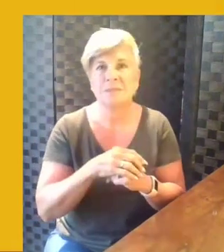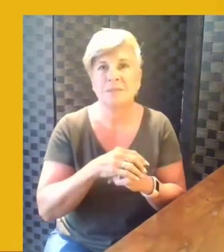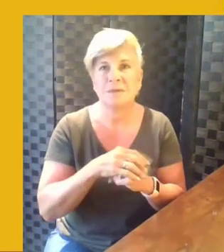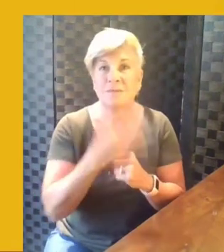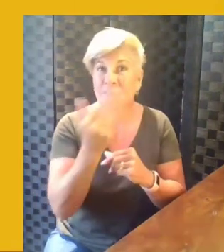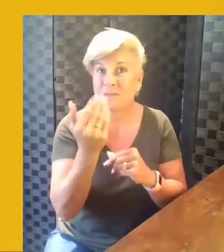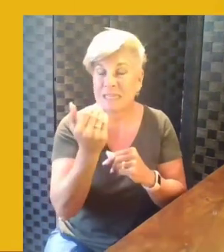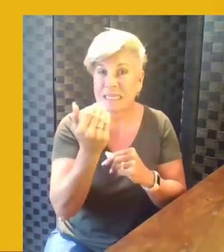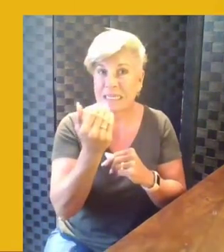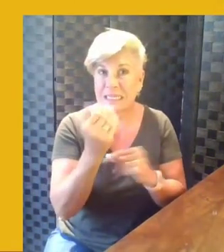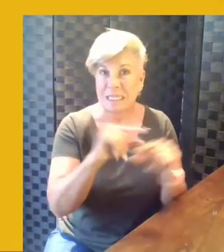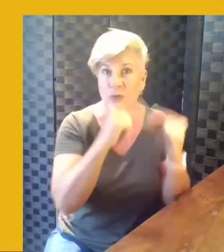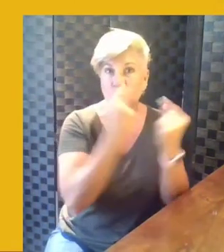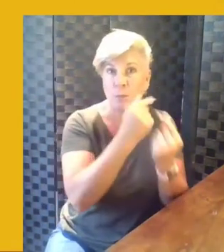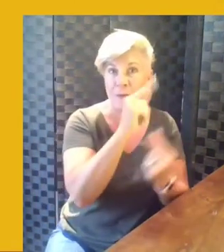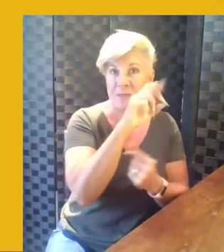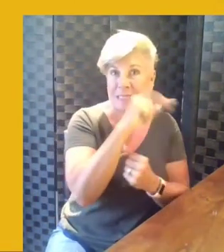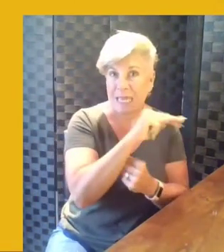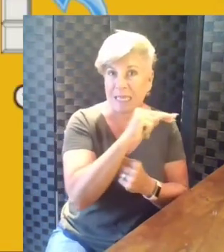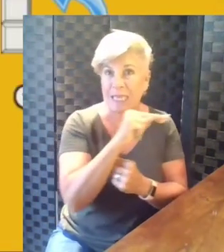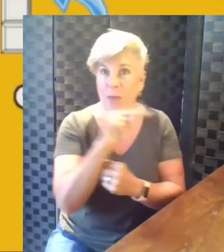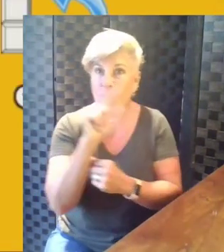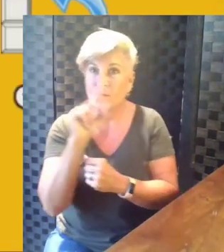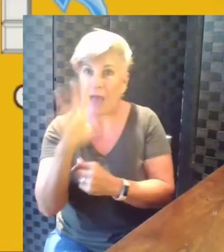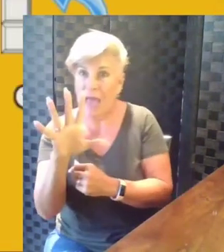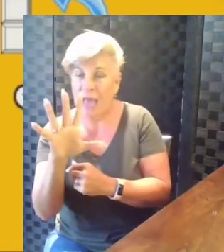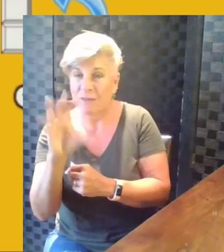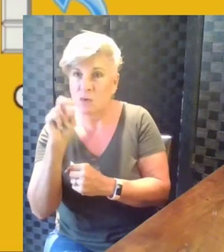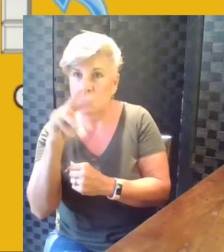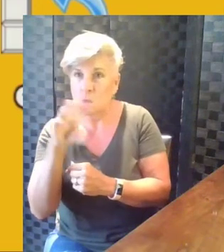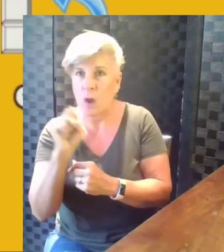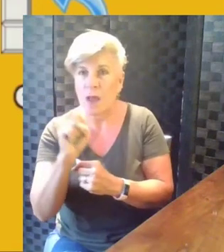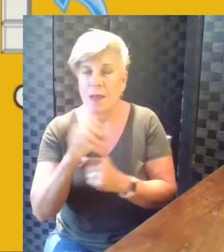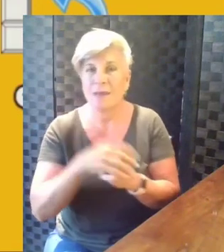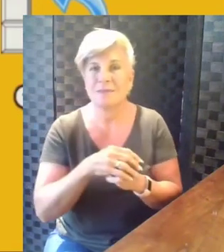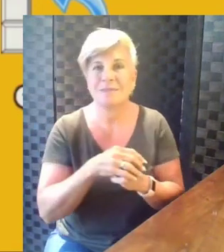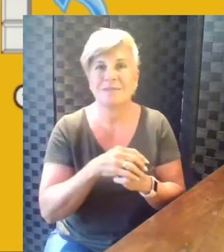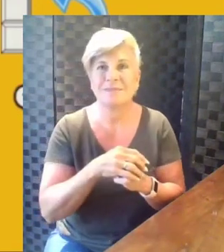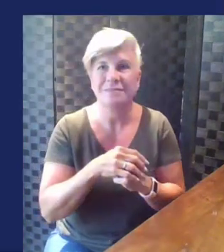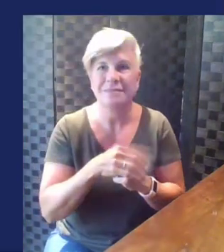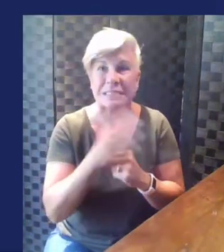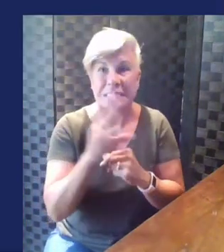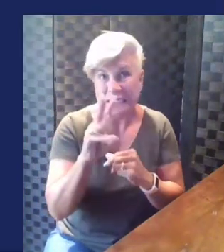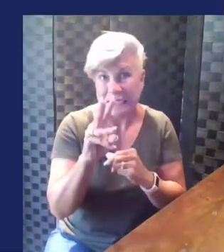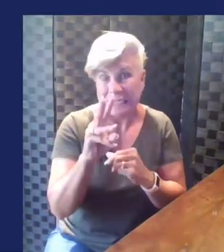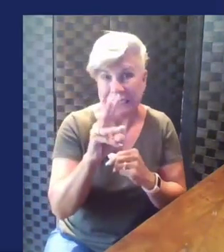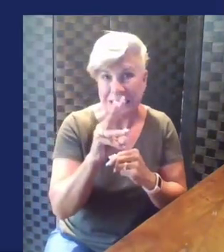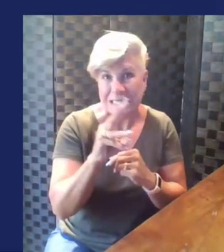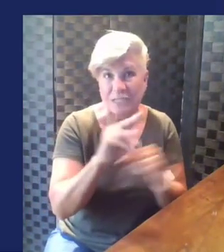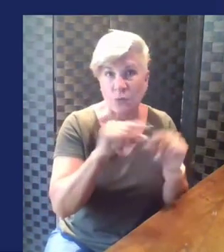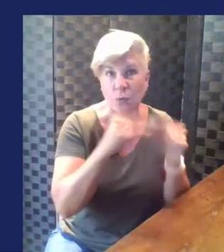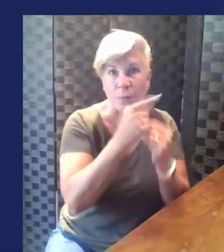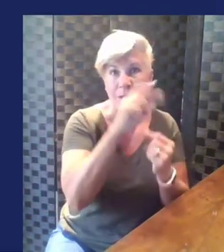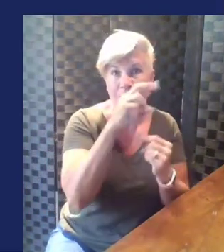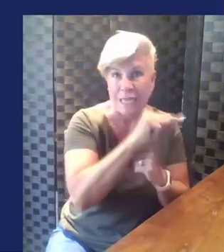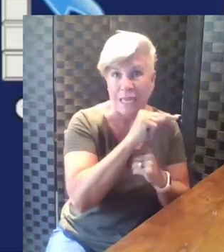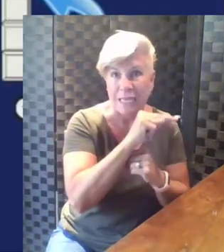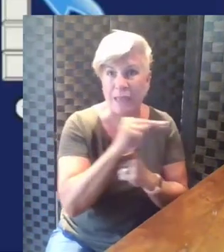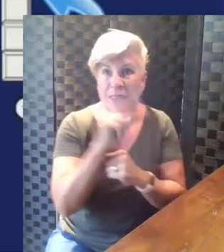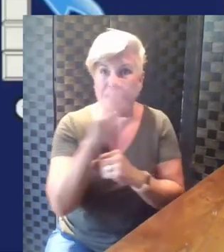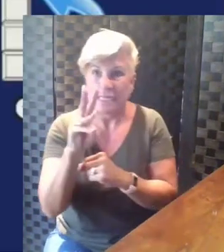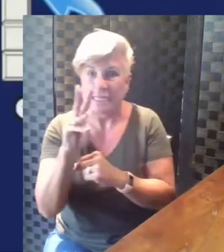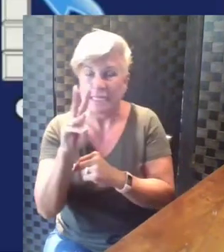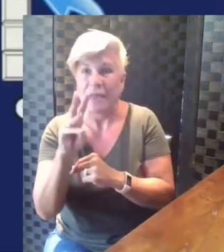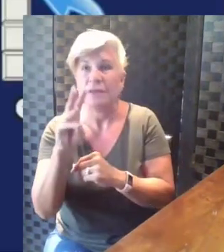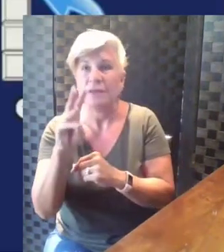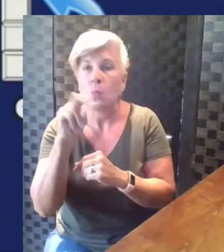ones. 15 is a group of 10 and 5 extra ones. 16 is a group of 10